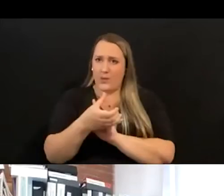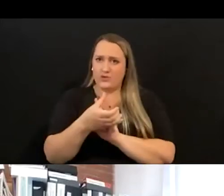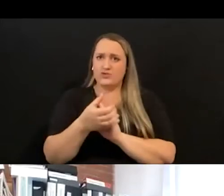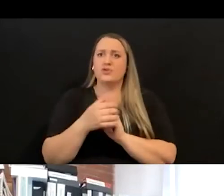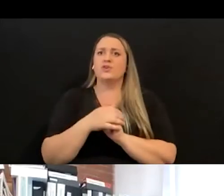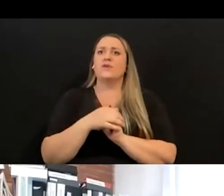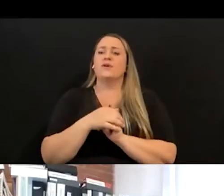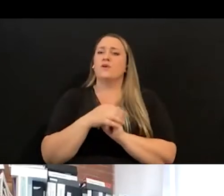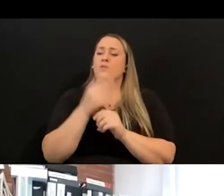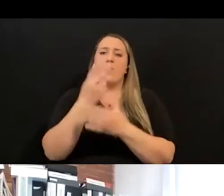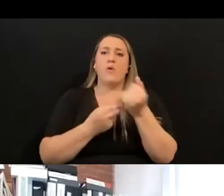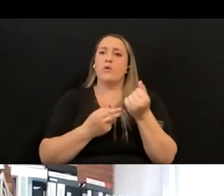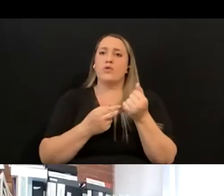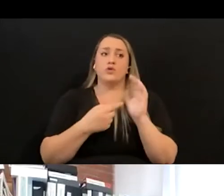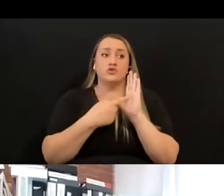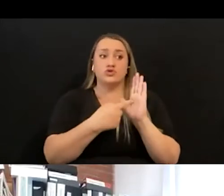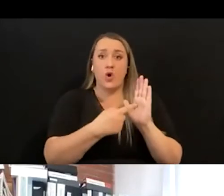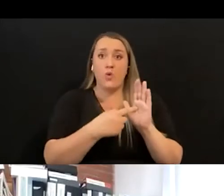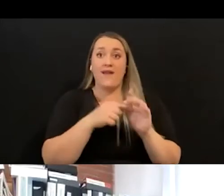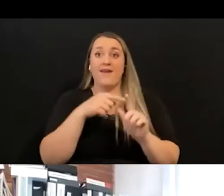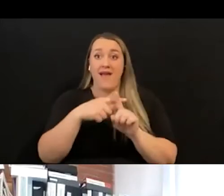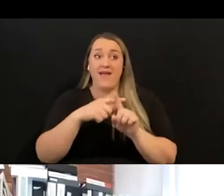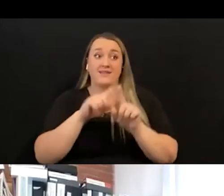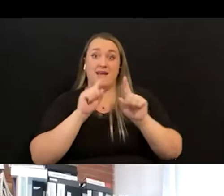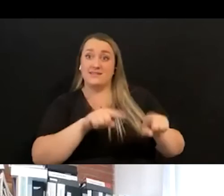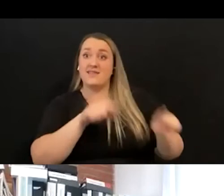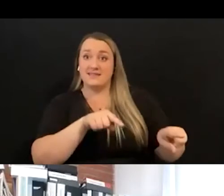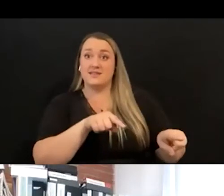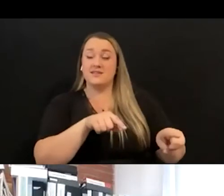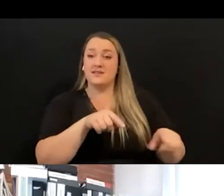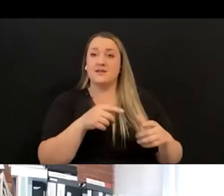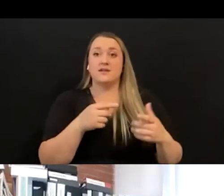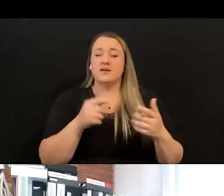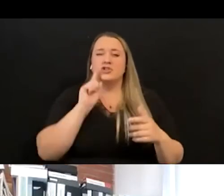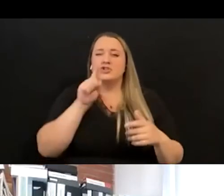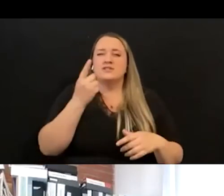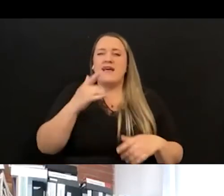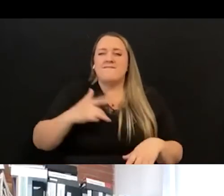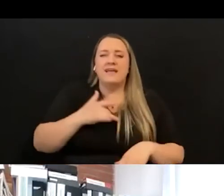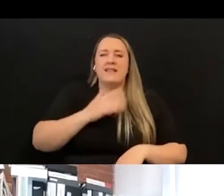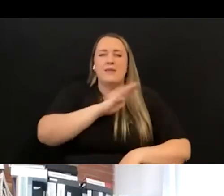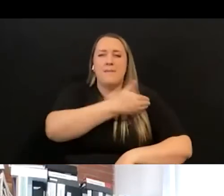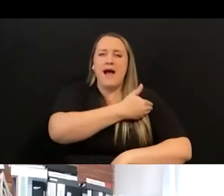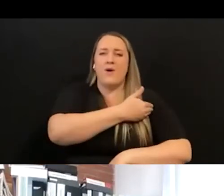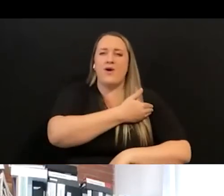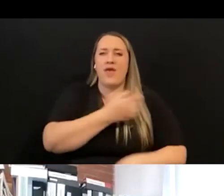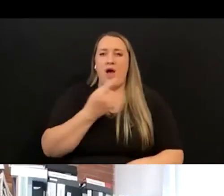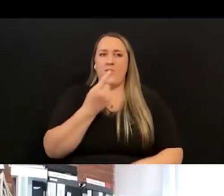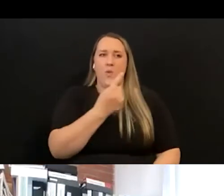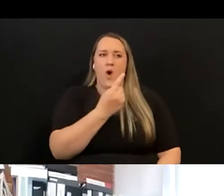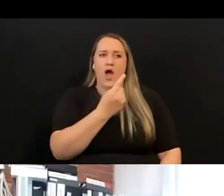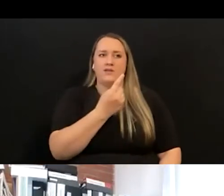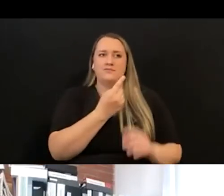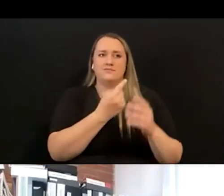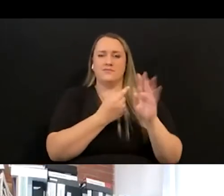both showing and attending. And, just feeling the power that 1 in 4 of us in